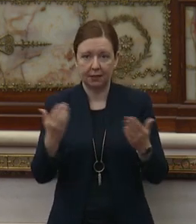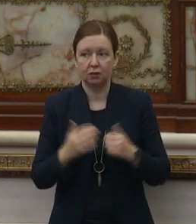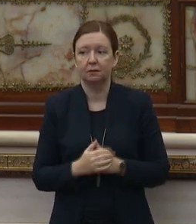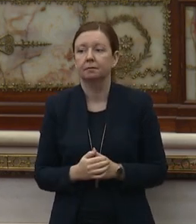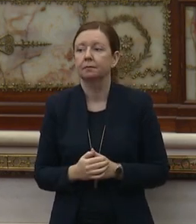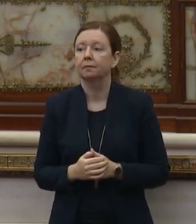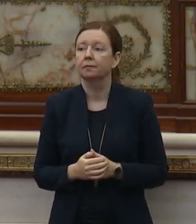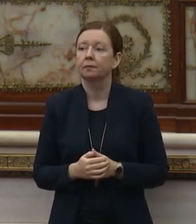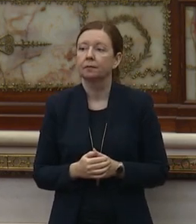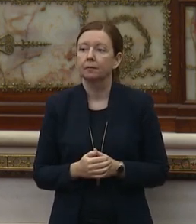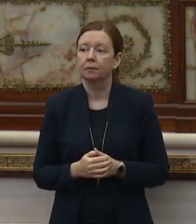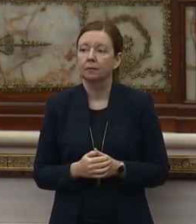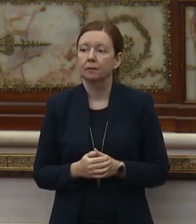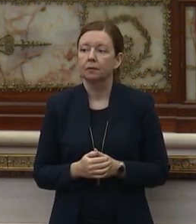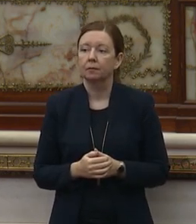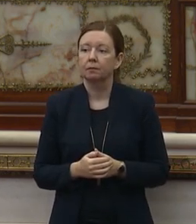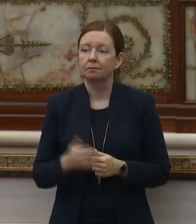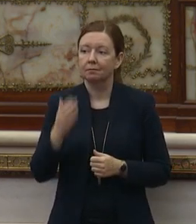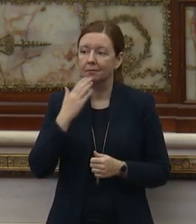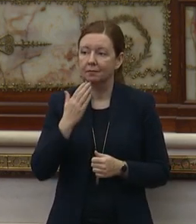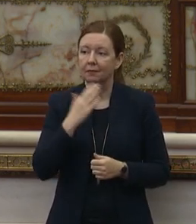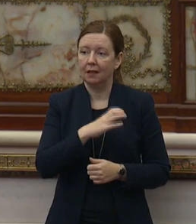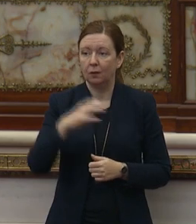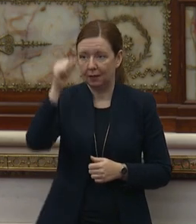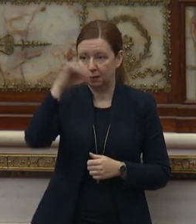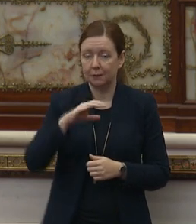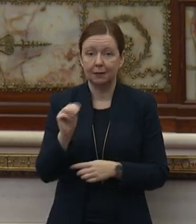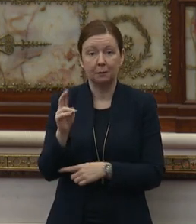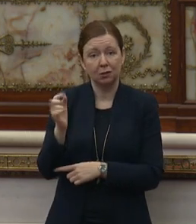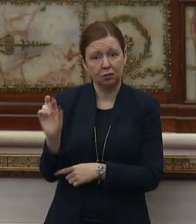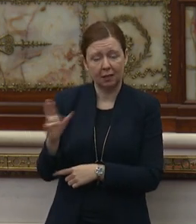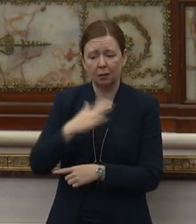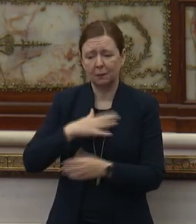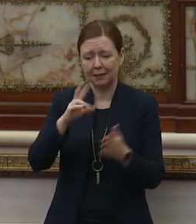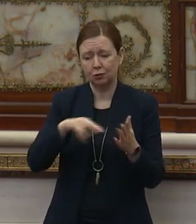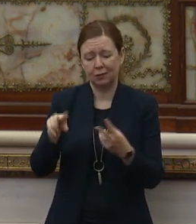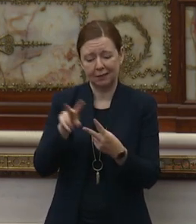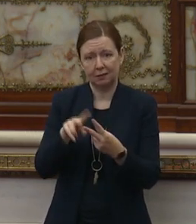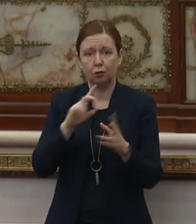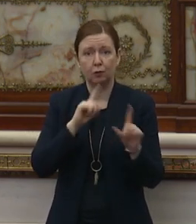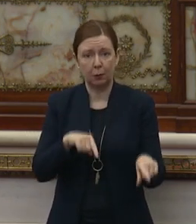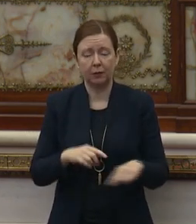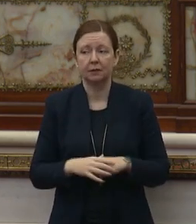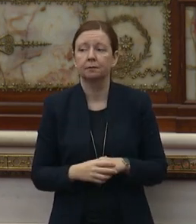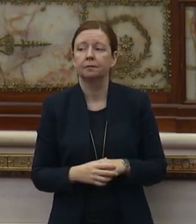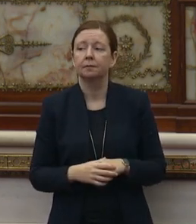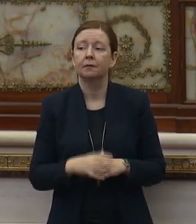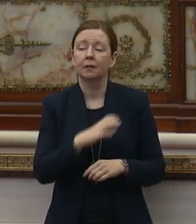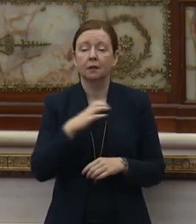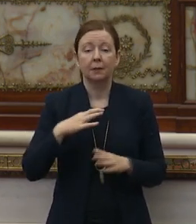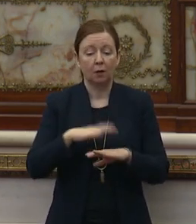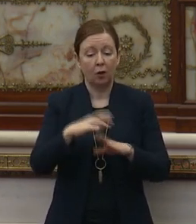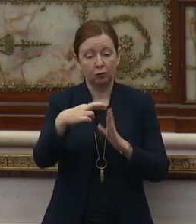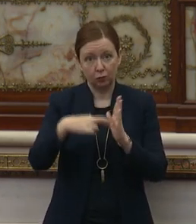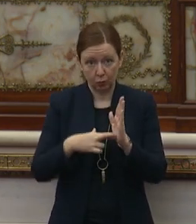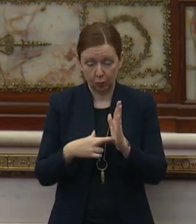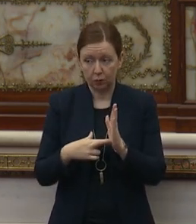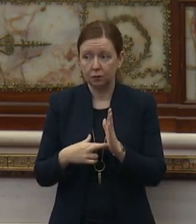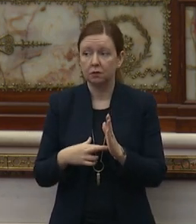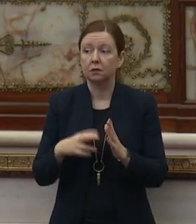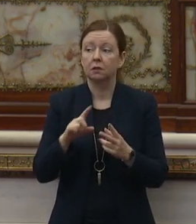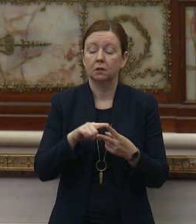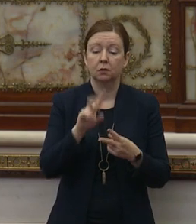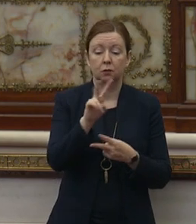recommendation. Thank you, Councilman. Mr. Decker, would you please read the report? The Committee on Rules, to which is referred Bill